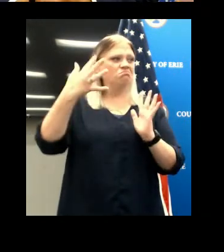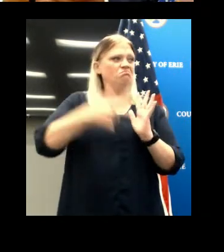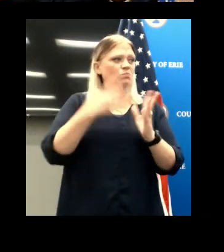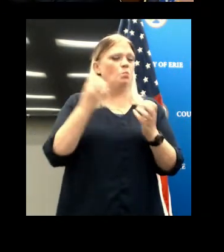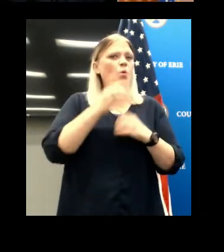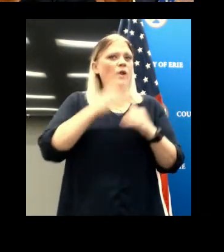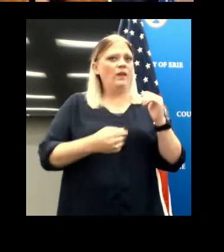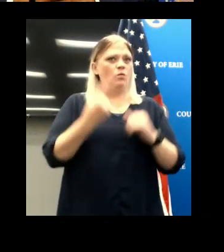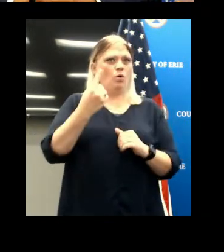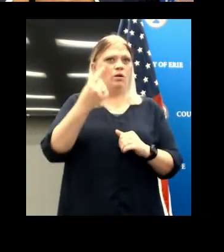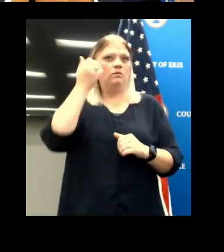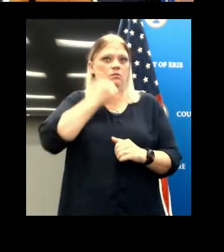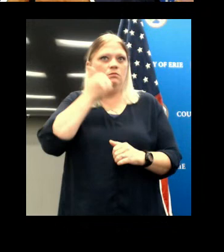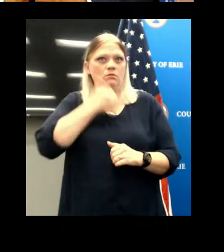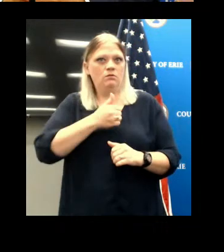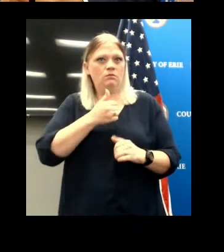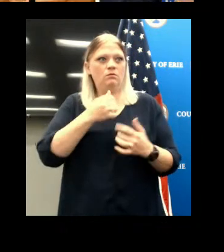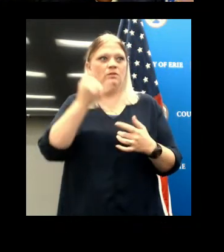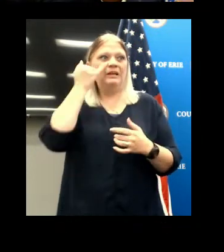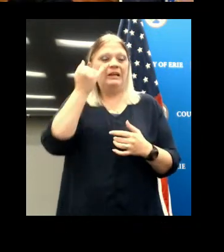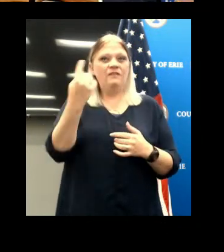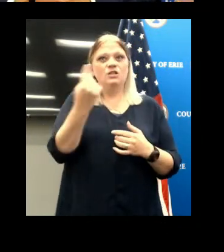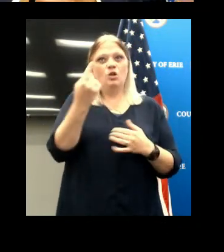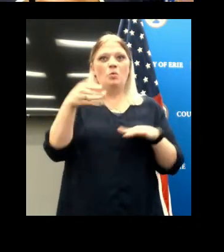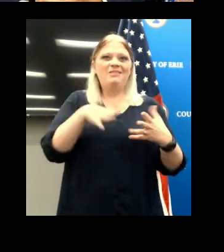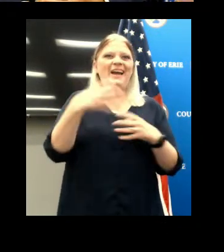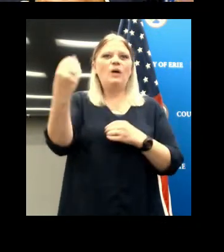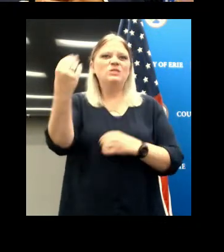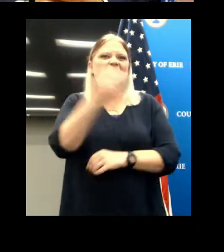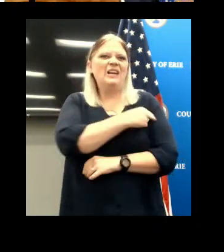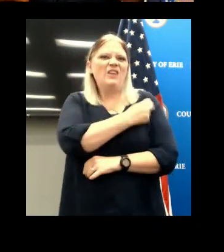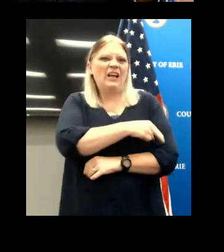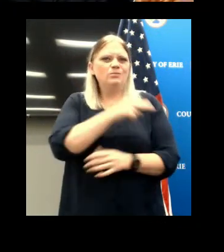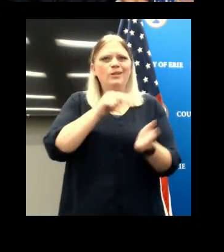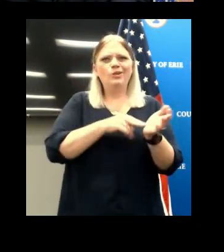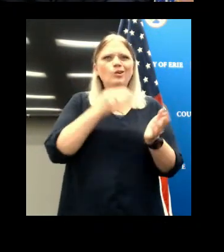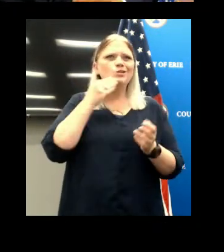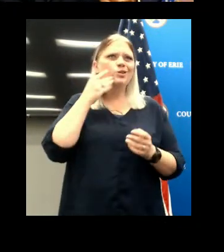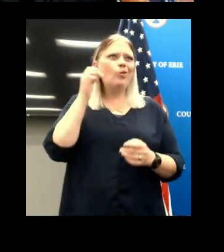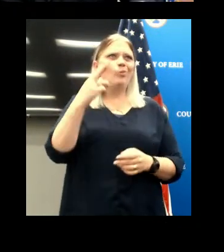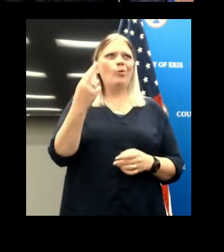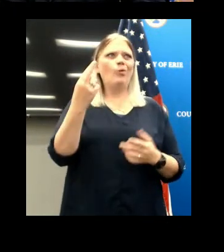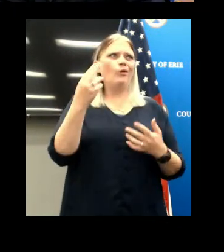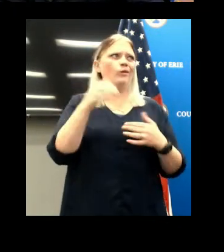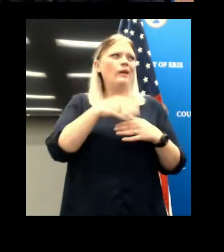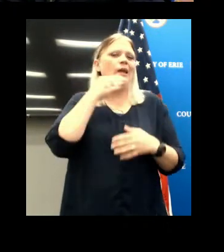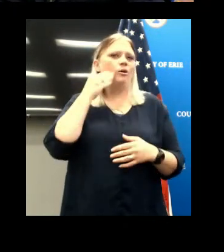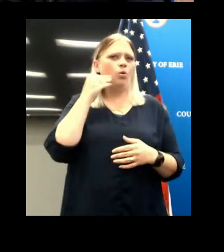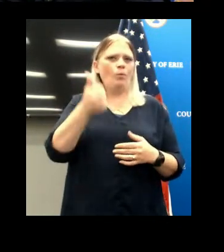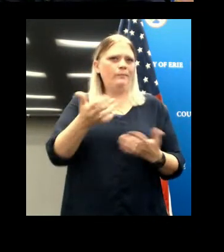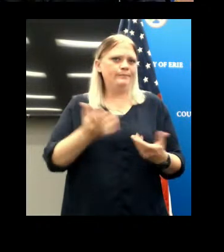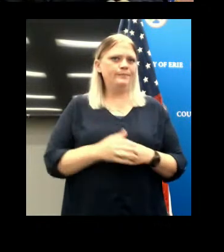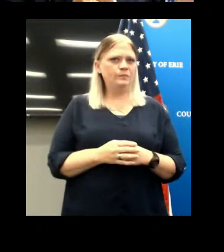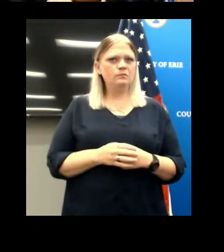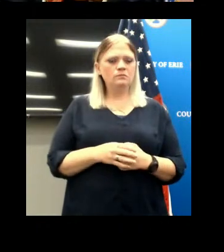one death on a daily basis if somebody died outside of a hospital, whether it was a nursing home or at home themselves.